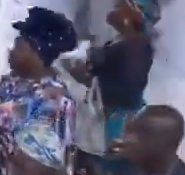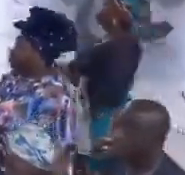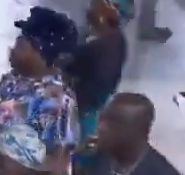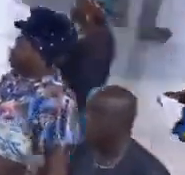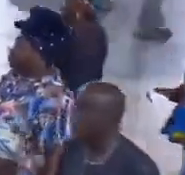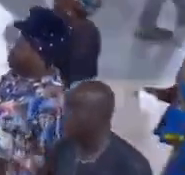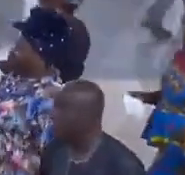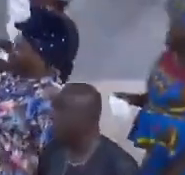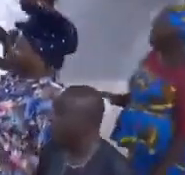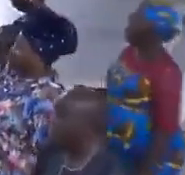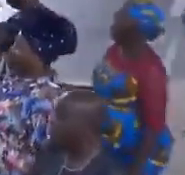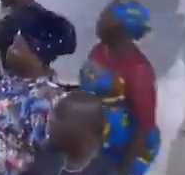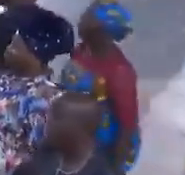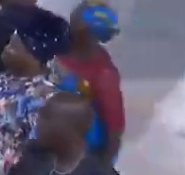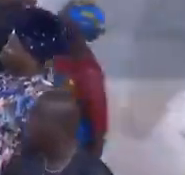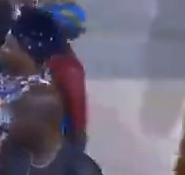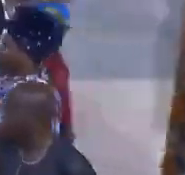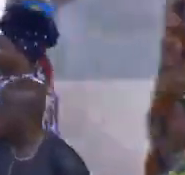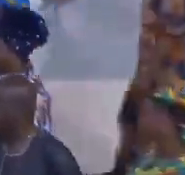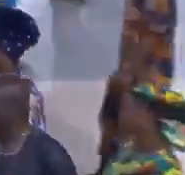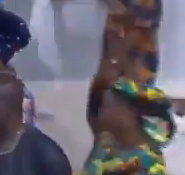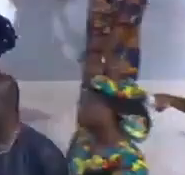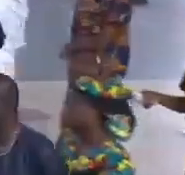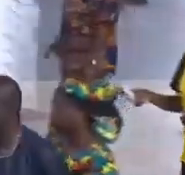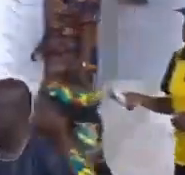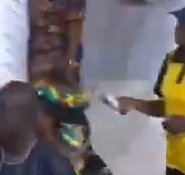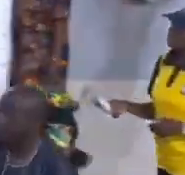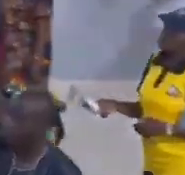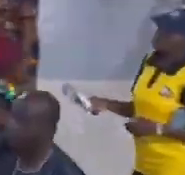Miracle working God.